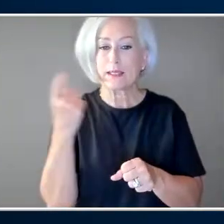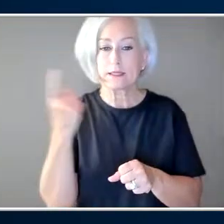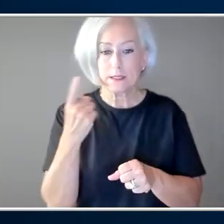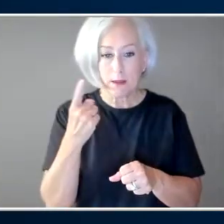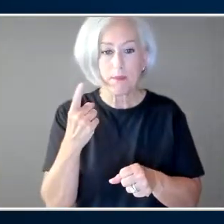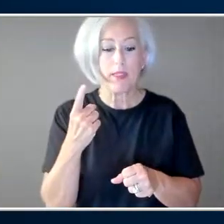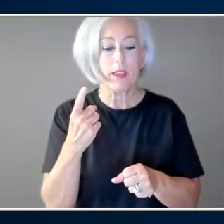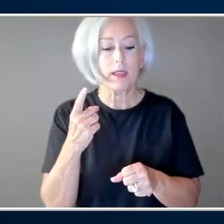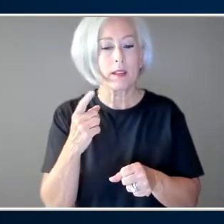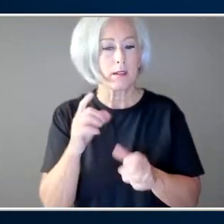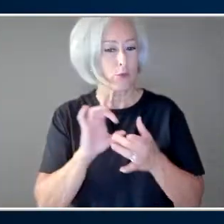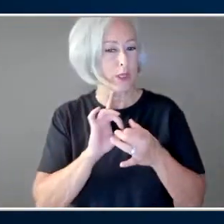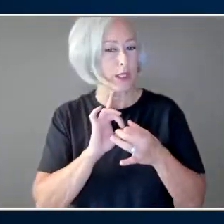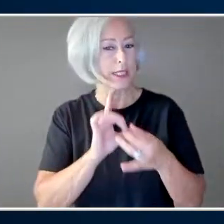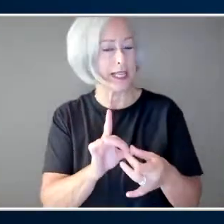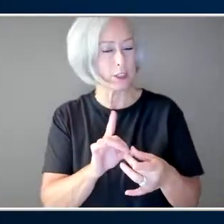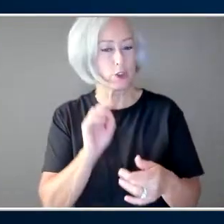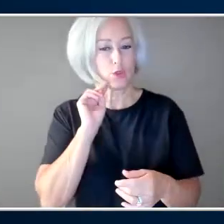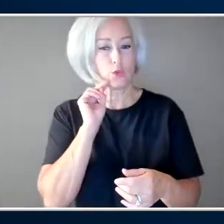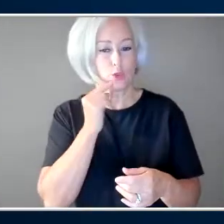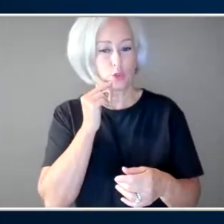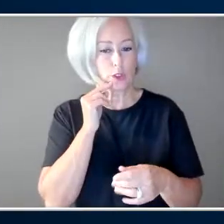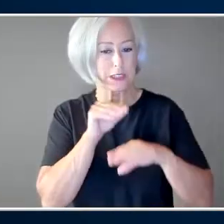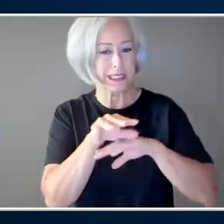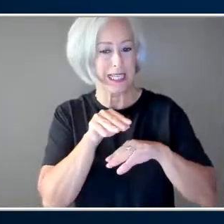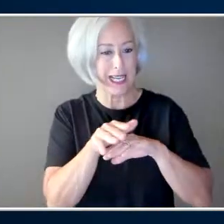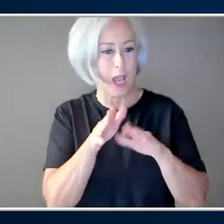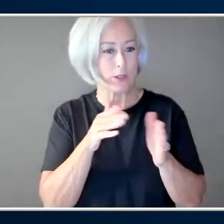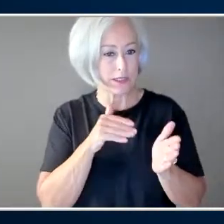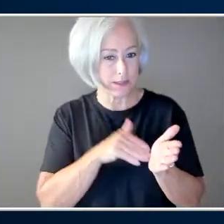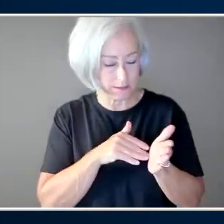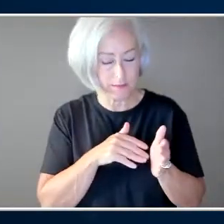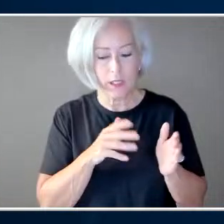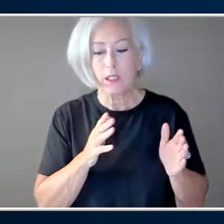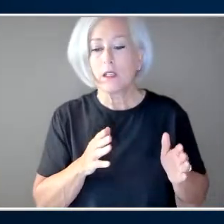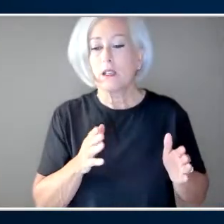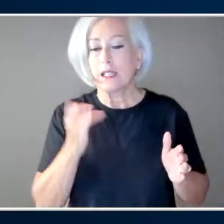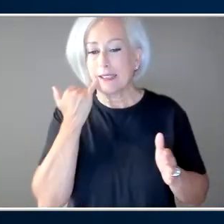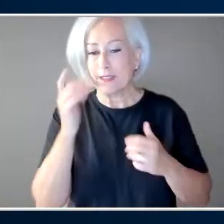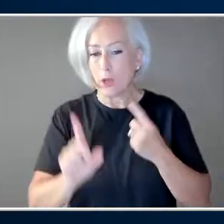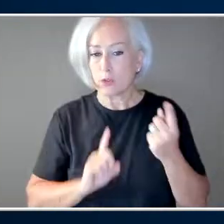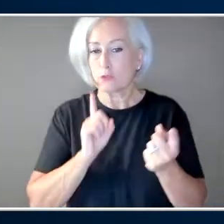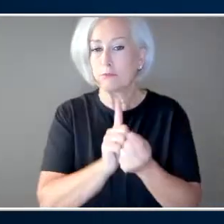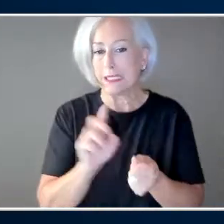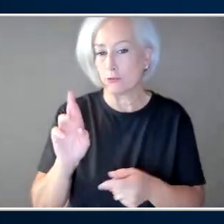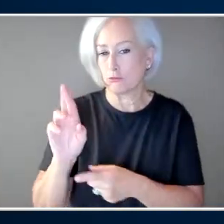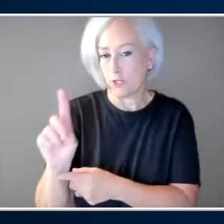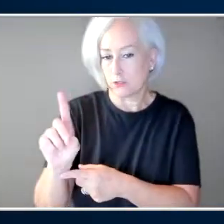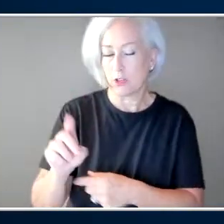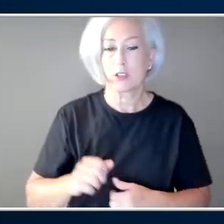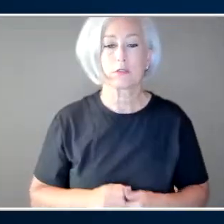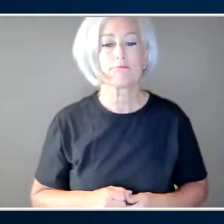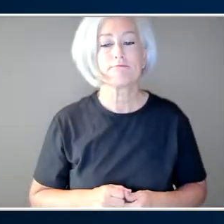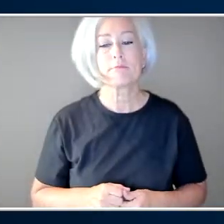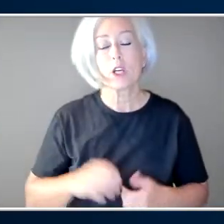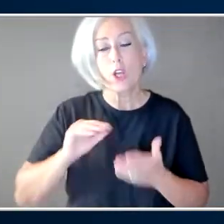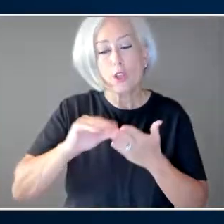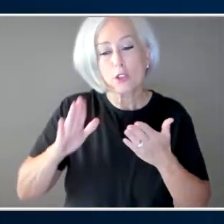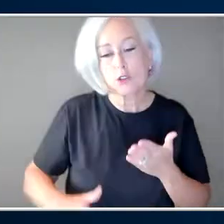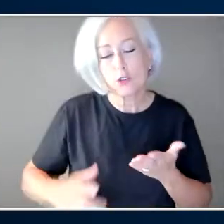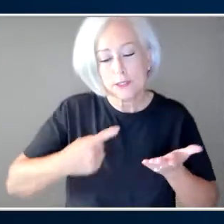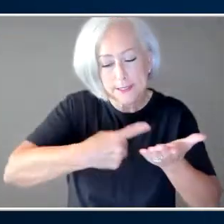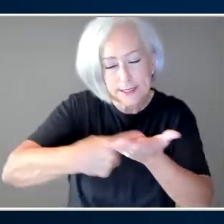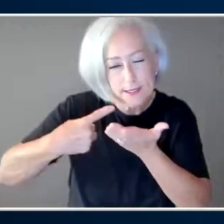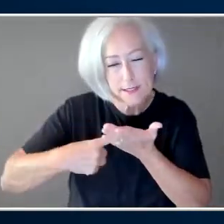like if they were to meet a dietitian. And then the students talk about what diet